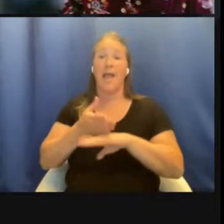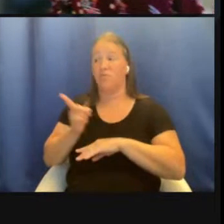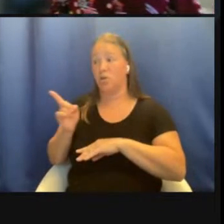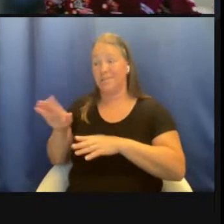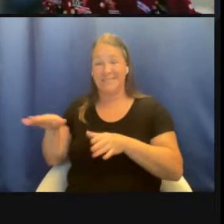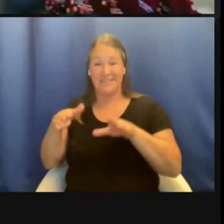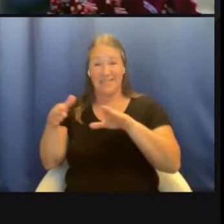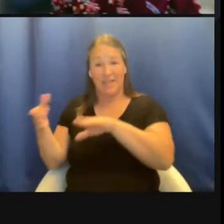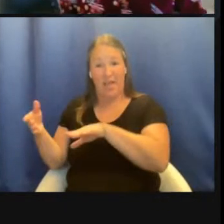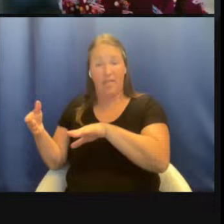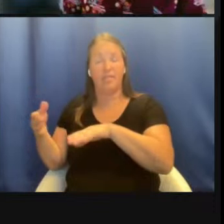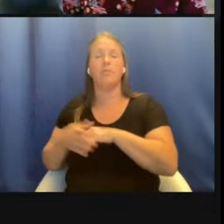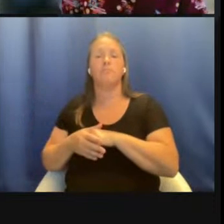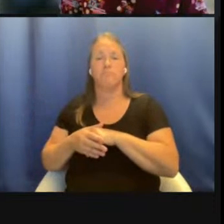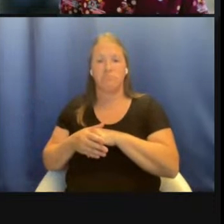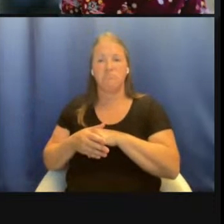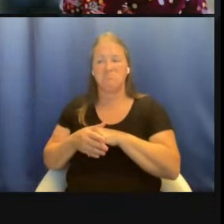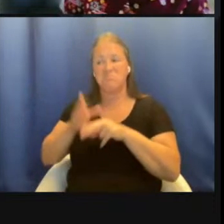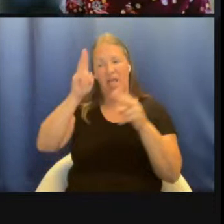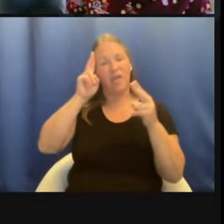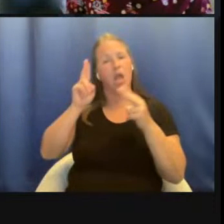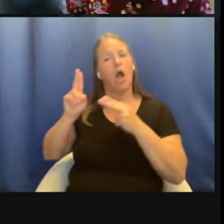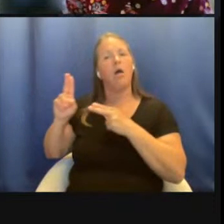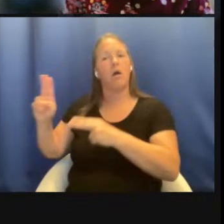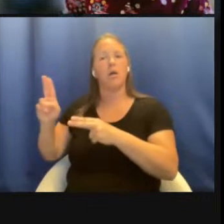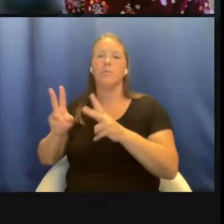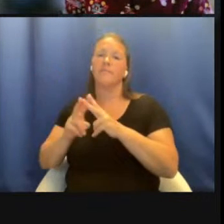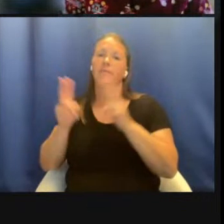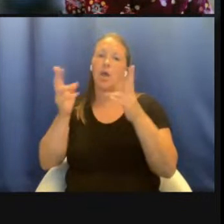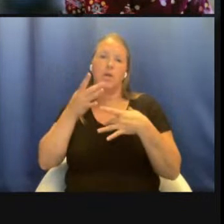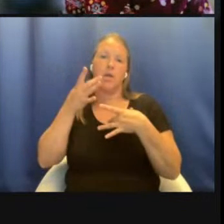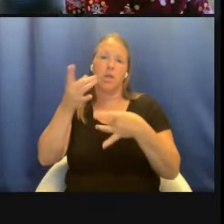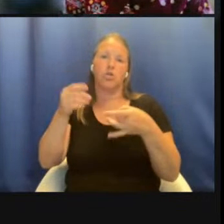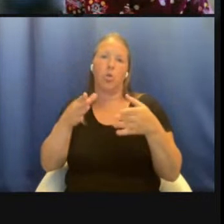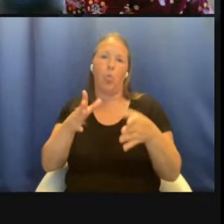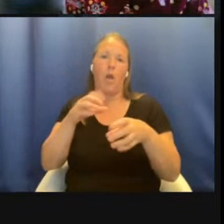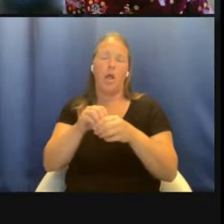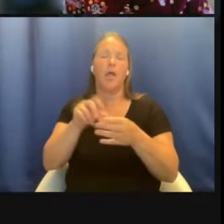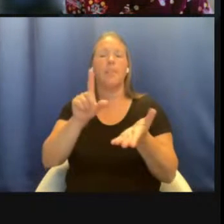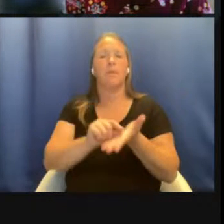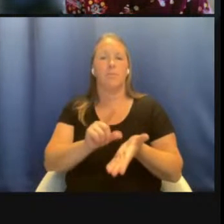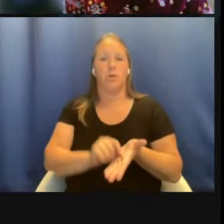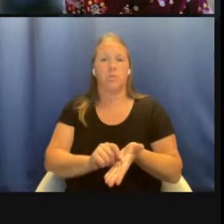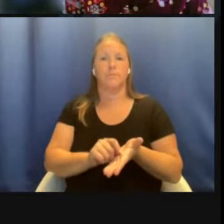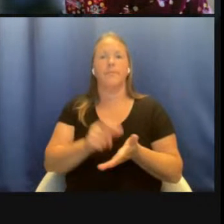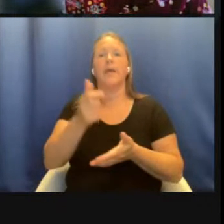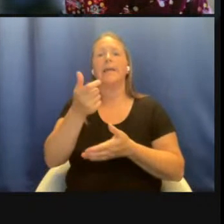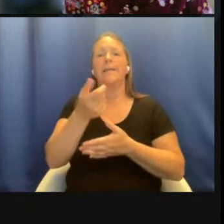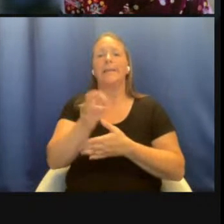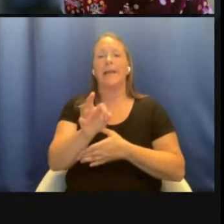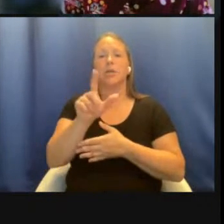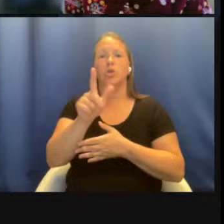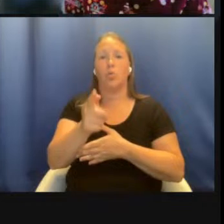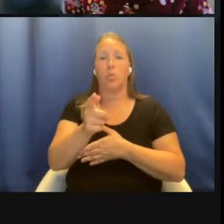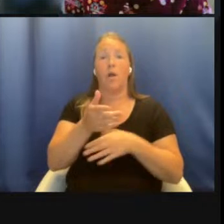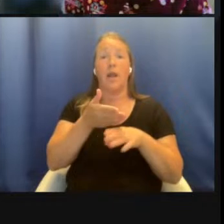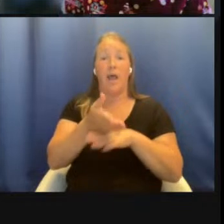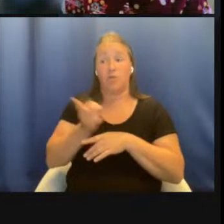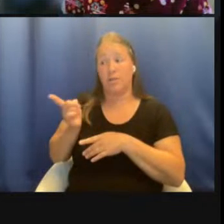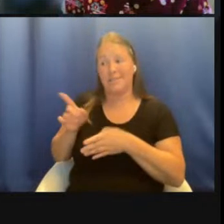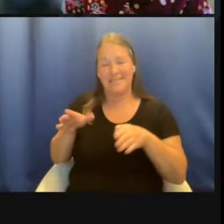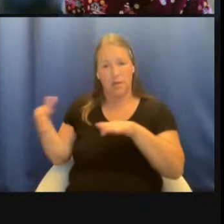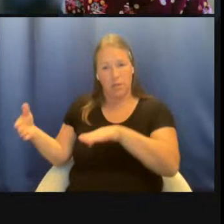very interesting way in the newspapers. And I'm going to just select one of the quotes. In 1921, when he passes away,